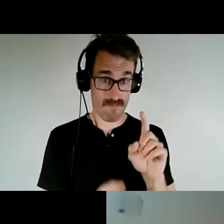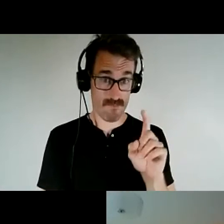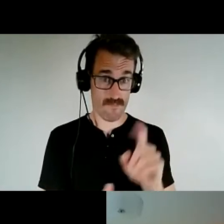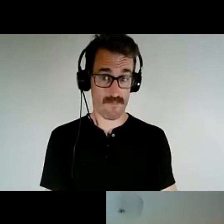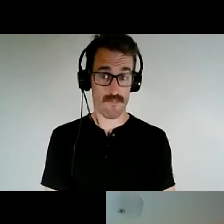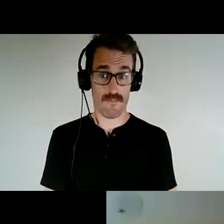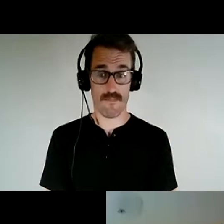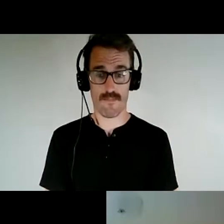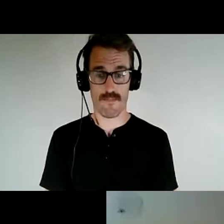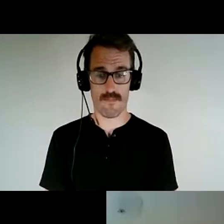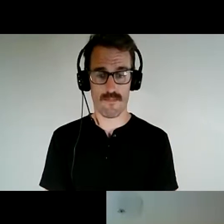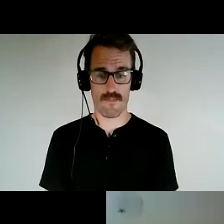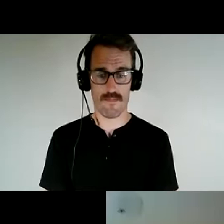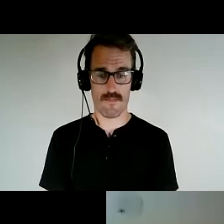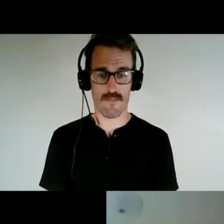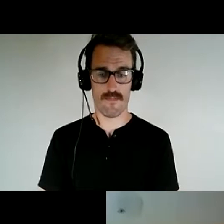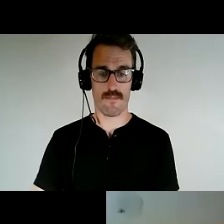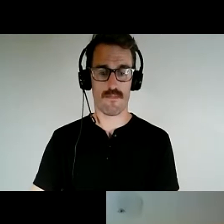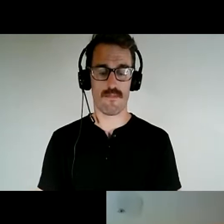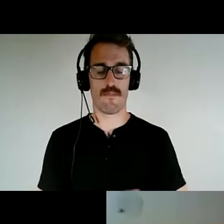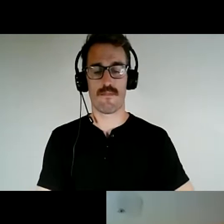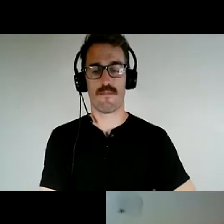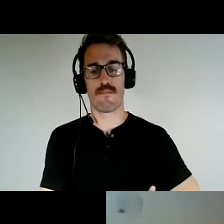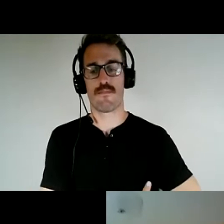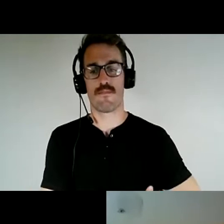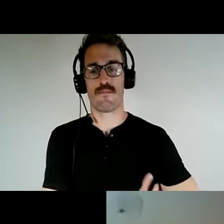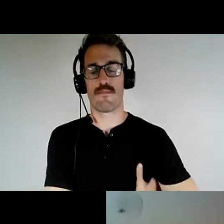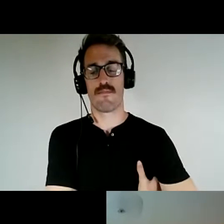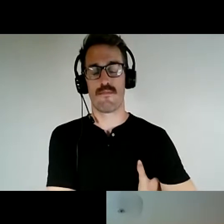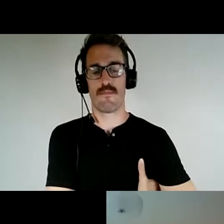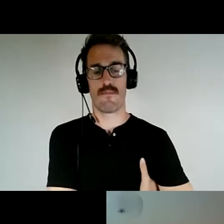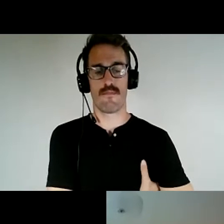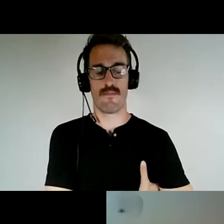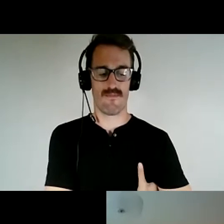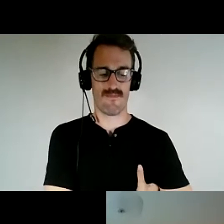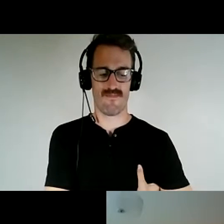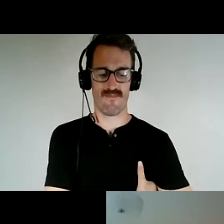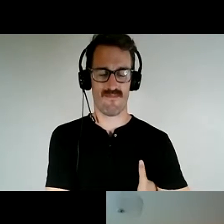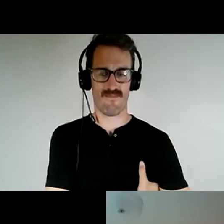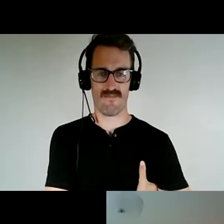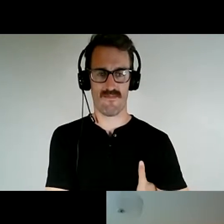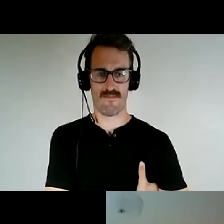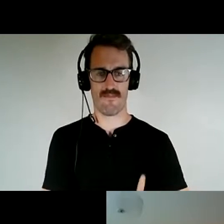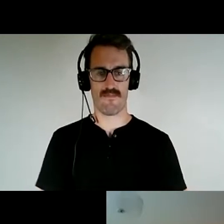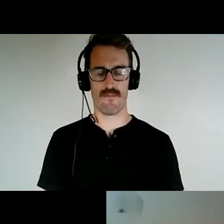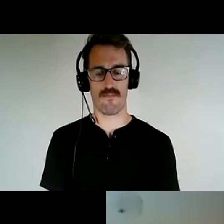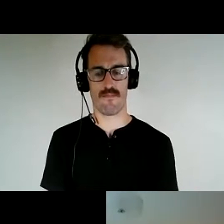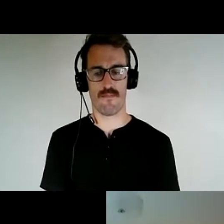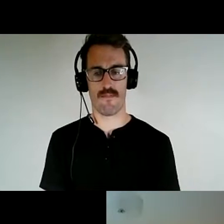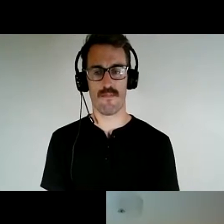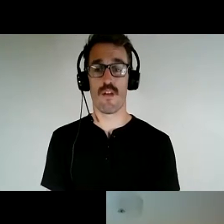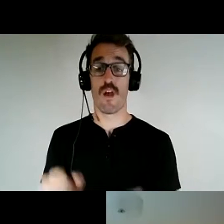I think we're having a few technical issues, but I wanted to just look at the chat. I know, Anthony, you can look at the chats, but you can see that we've had a lot